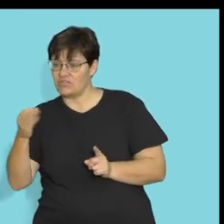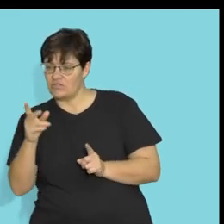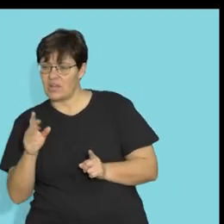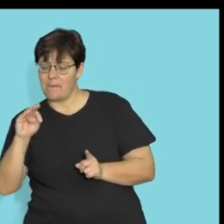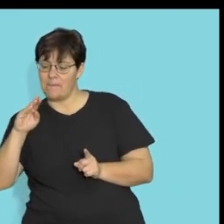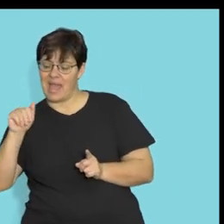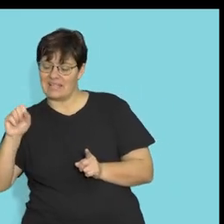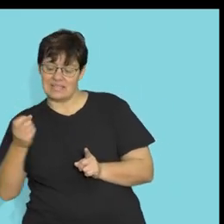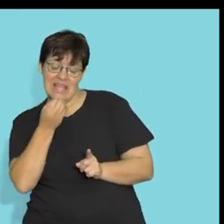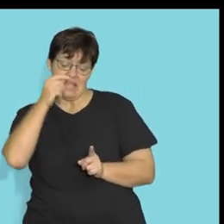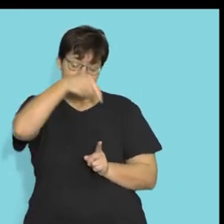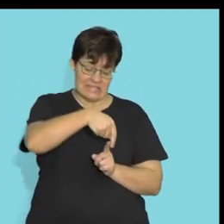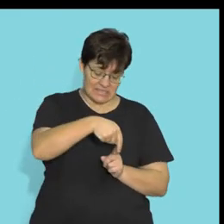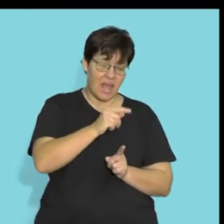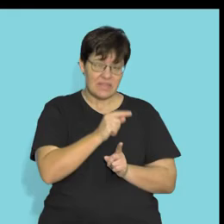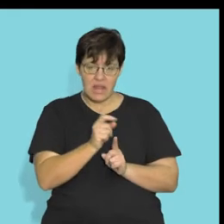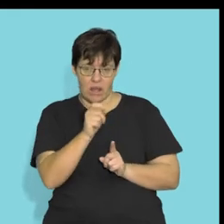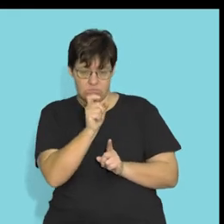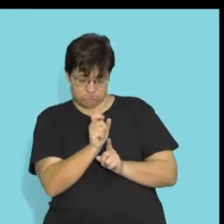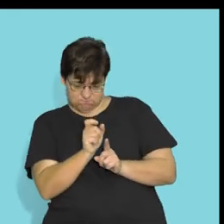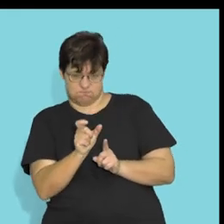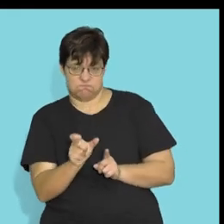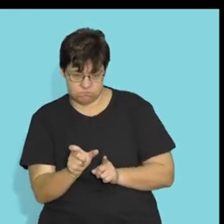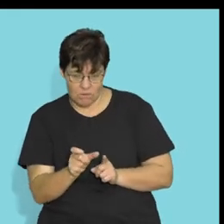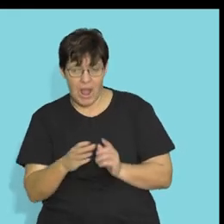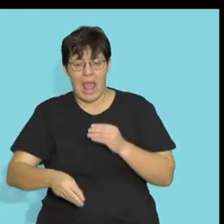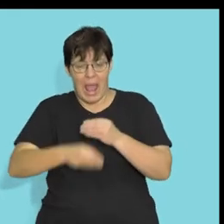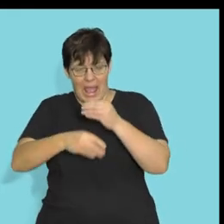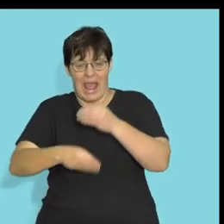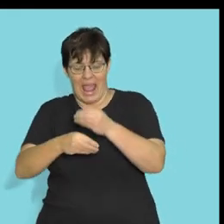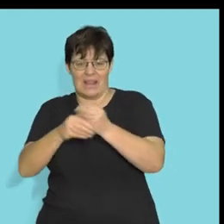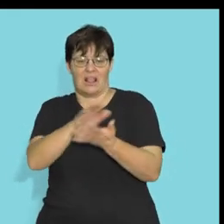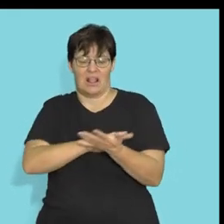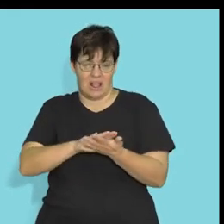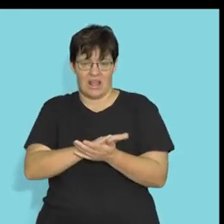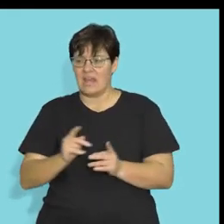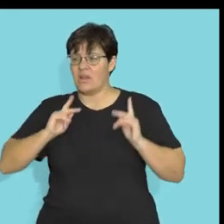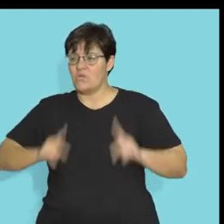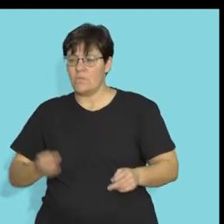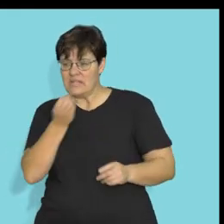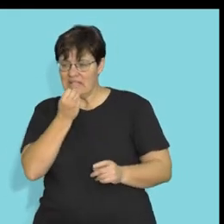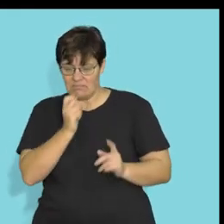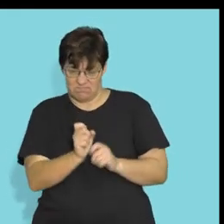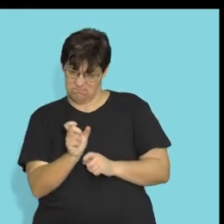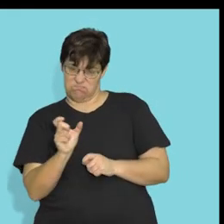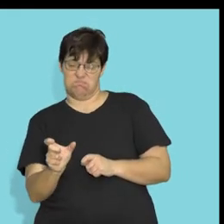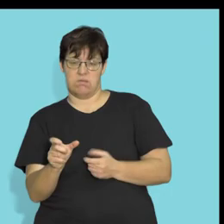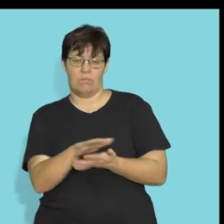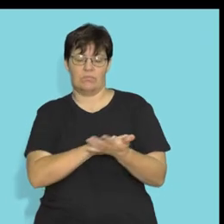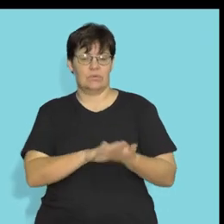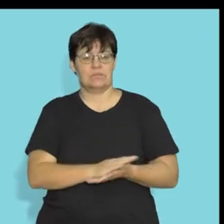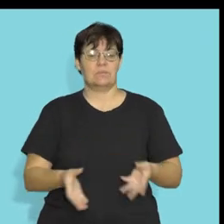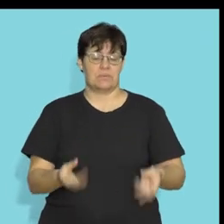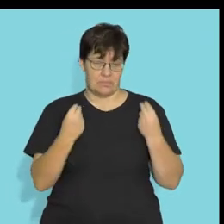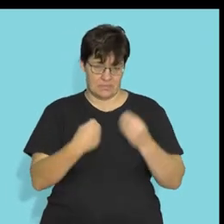we see that becoming significantly higher in concentration. So this concept of bioaccumulation essentially refers to how